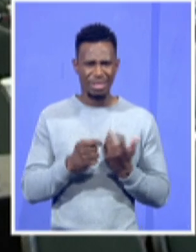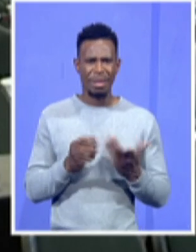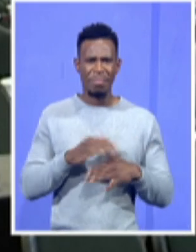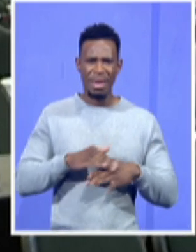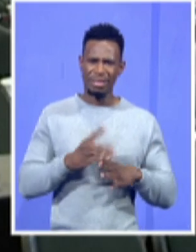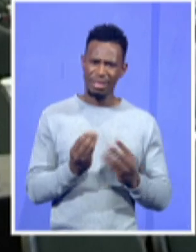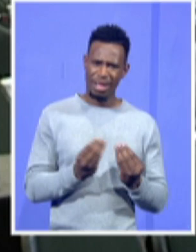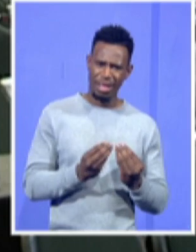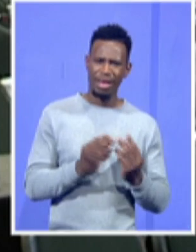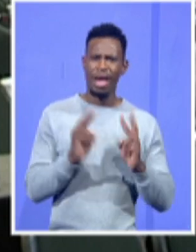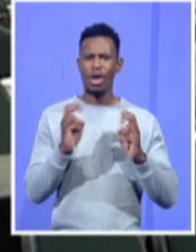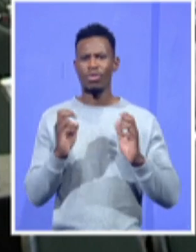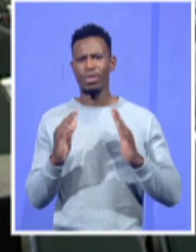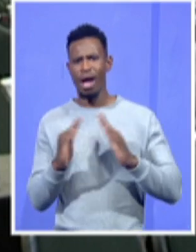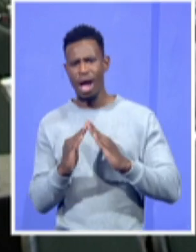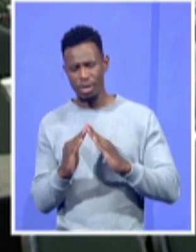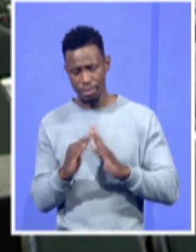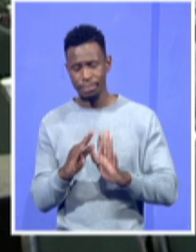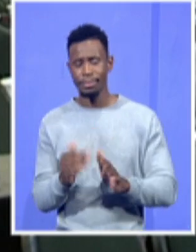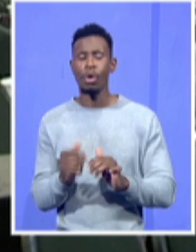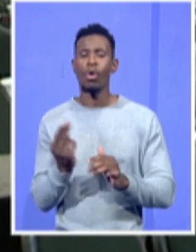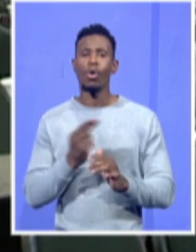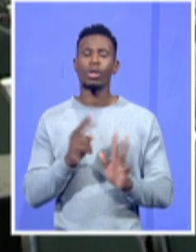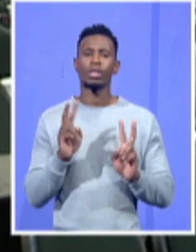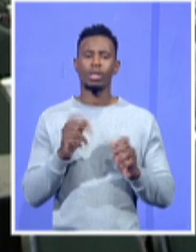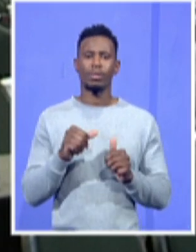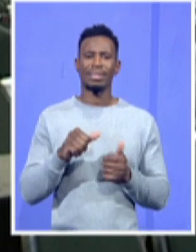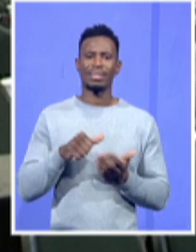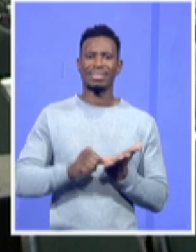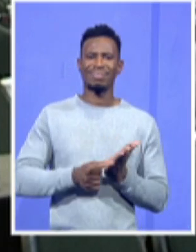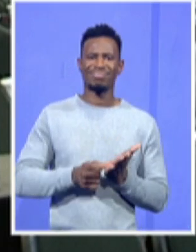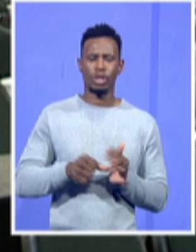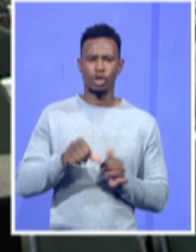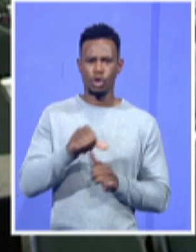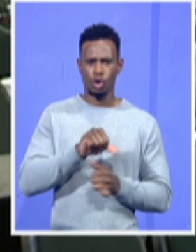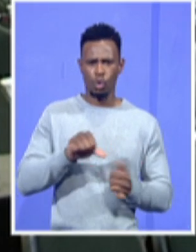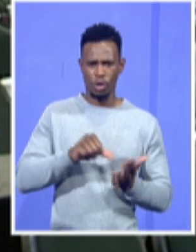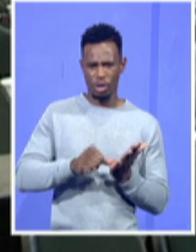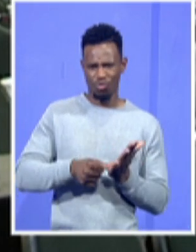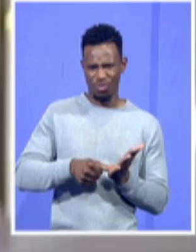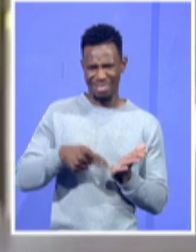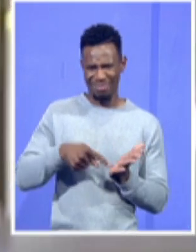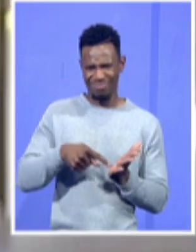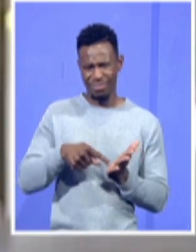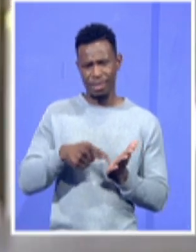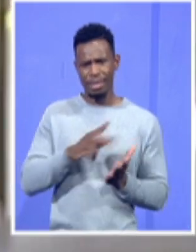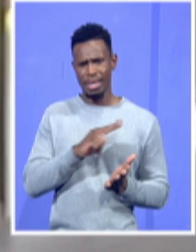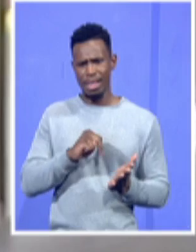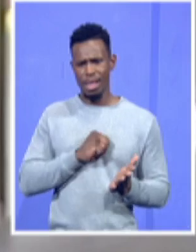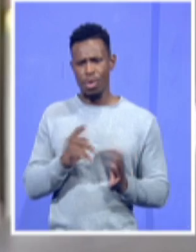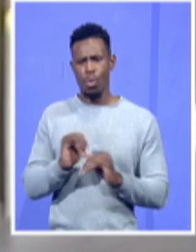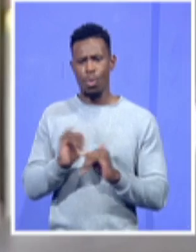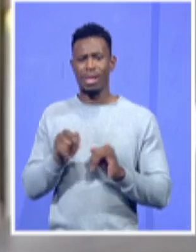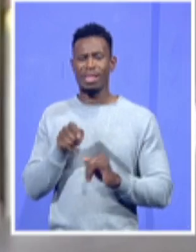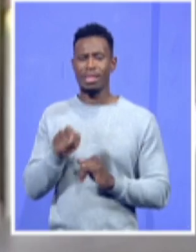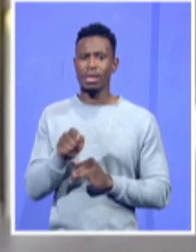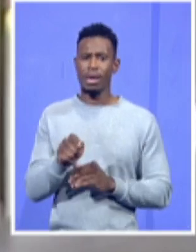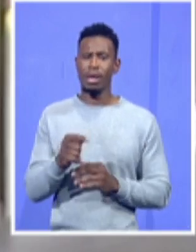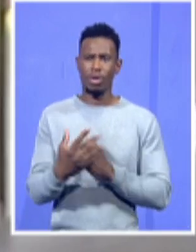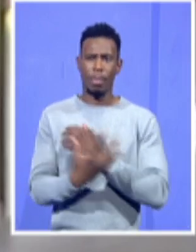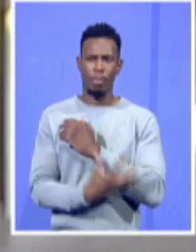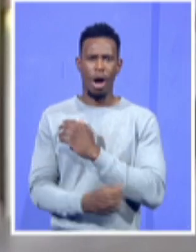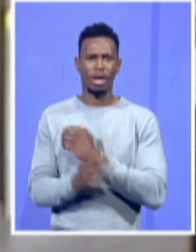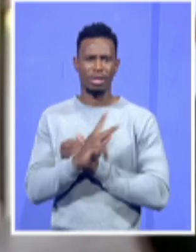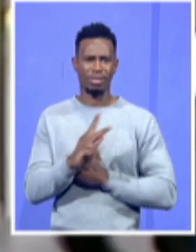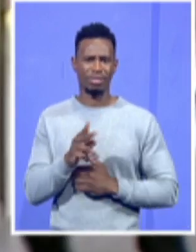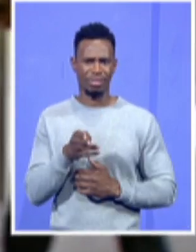housing. Then you've got the issue of social grants that are bedeviling the provinces of KwaZulu-Natal, which is one of the poorest provinces, particularly when you